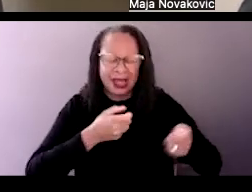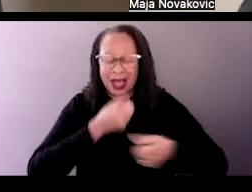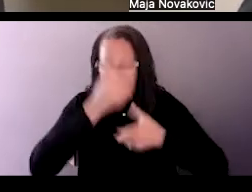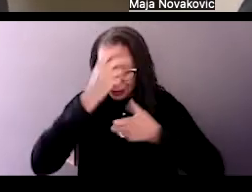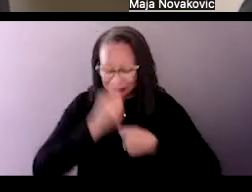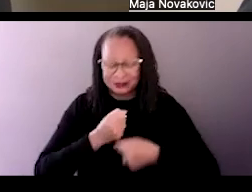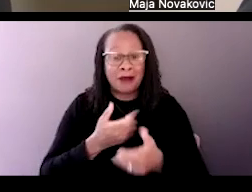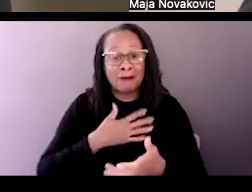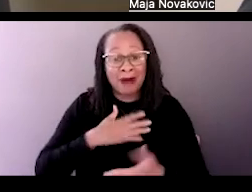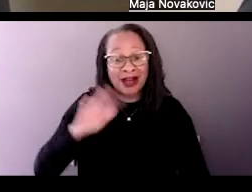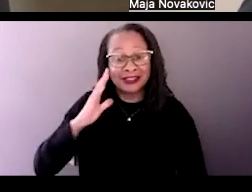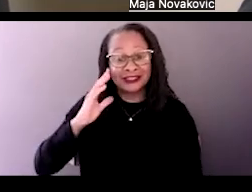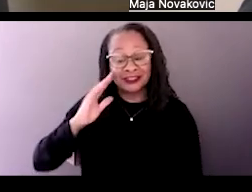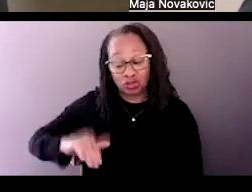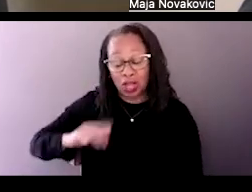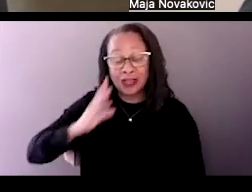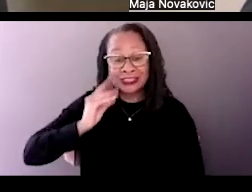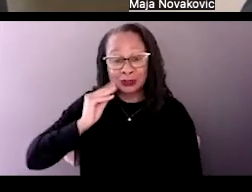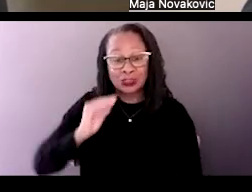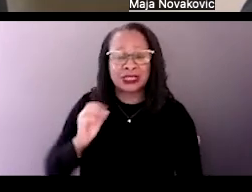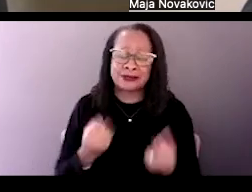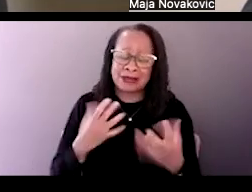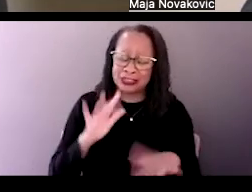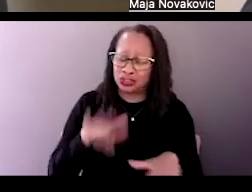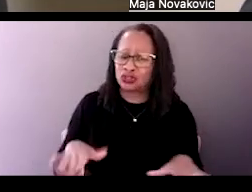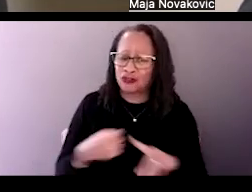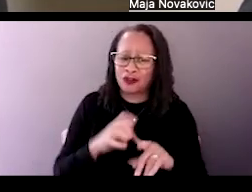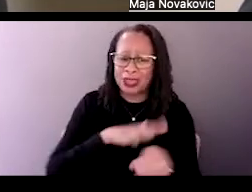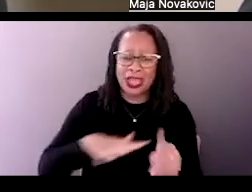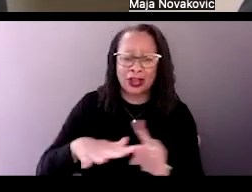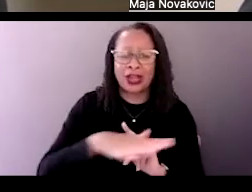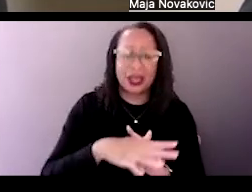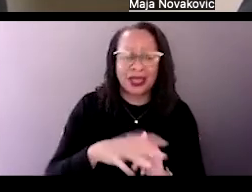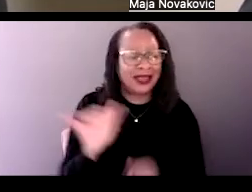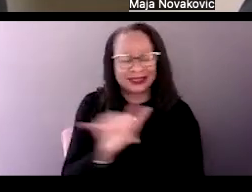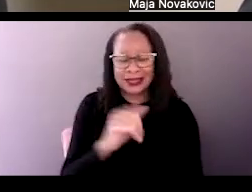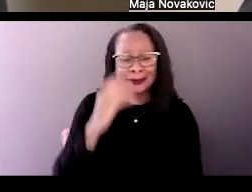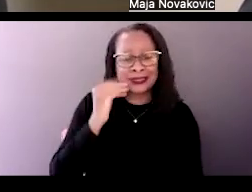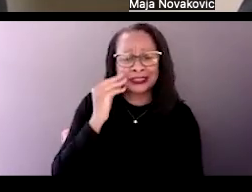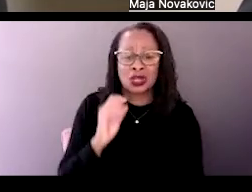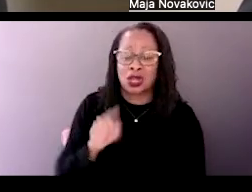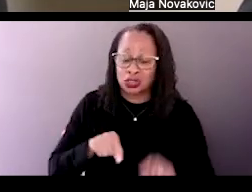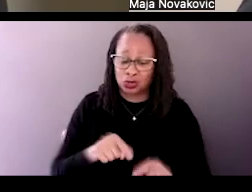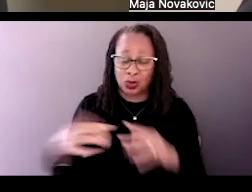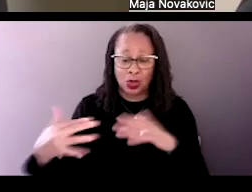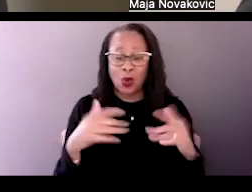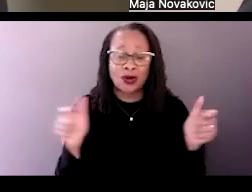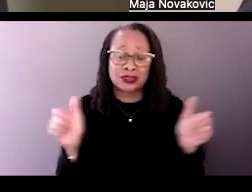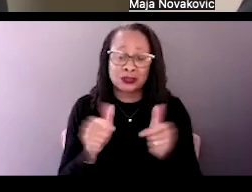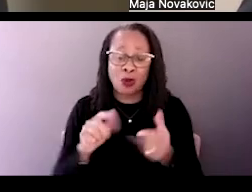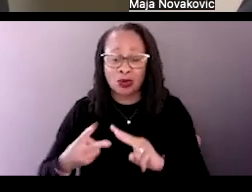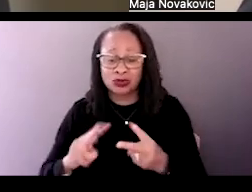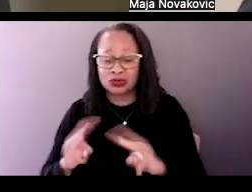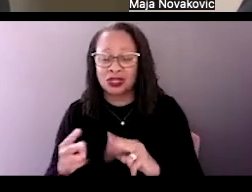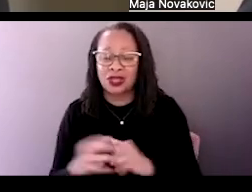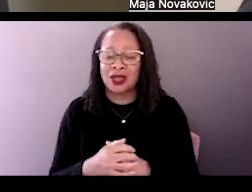as well as many children from that area. During the war in the small village, it was our